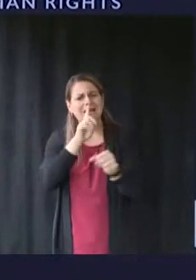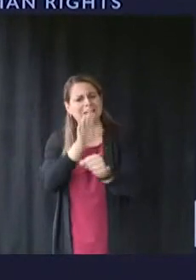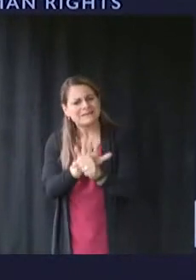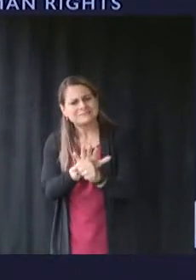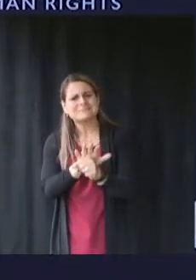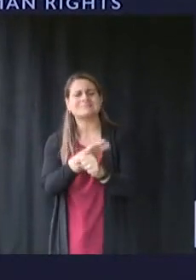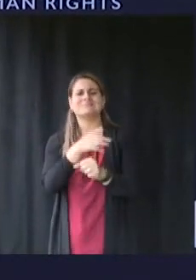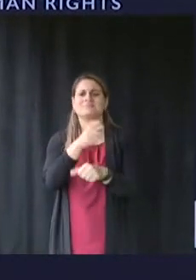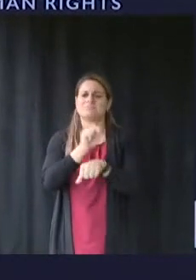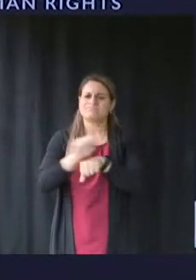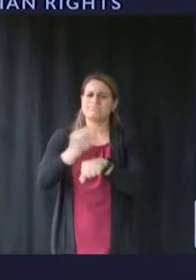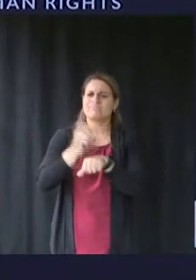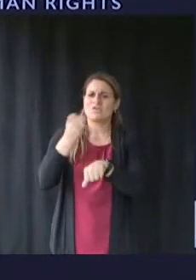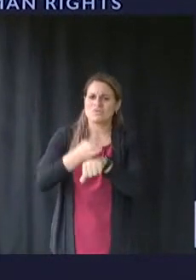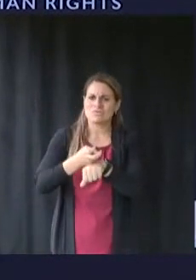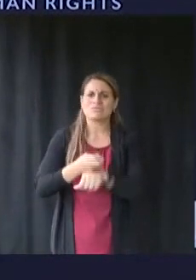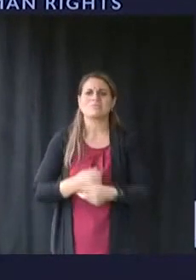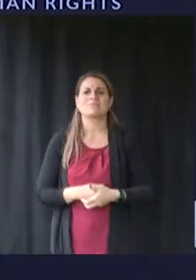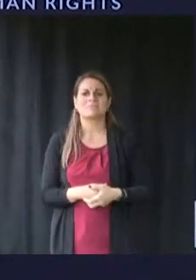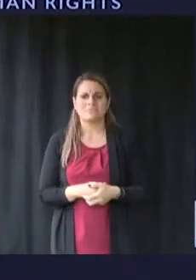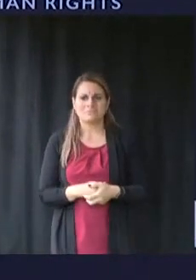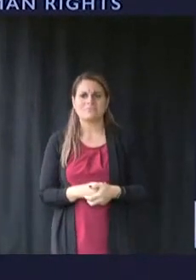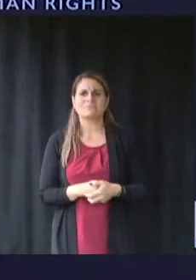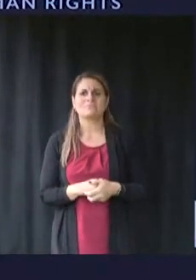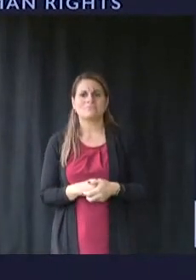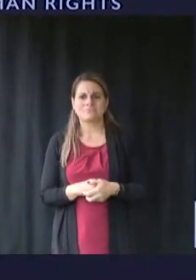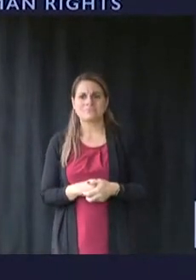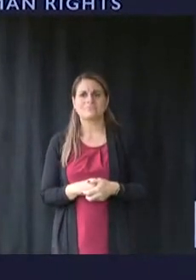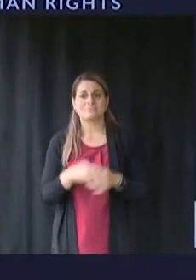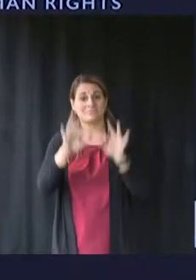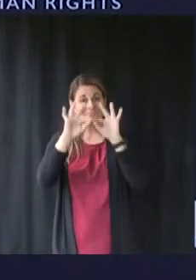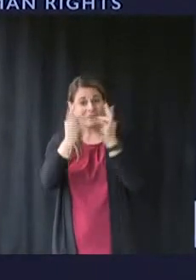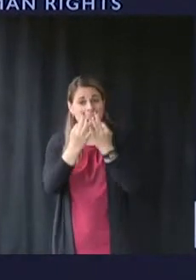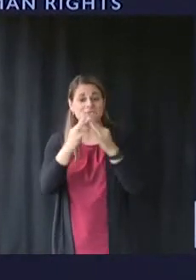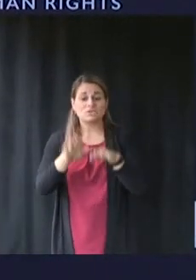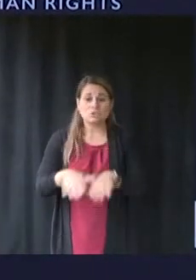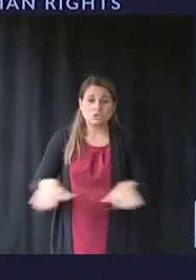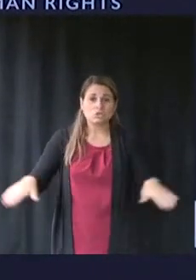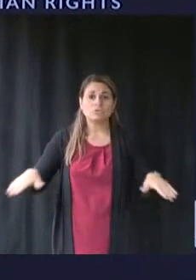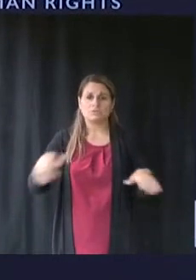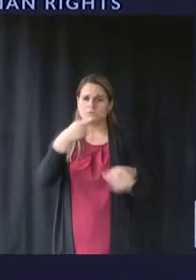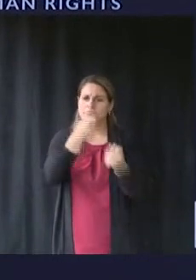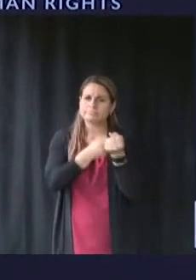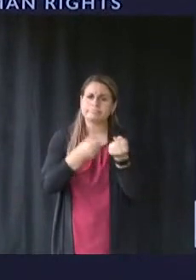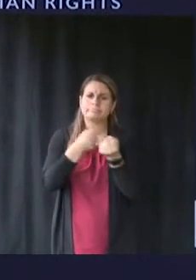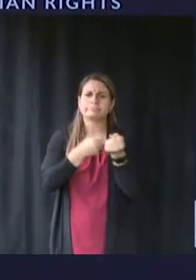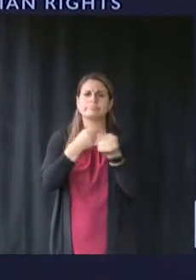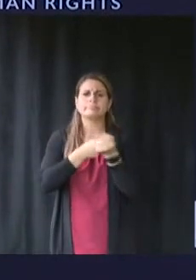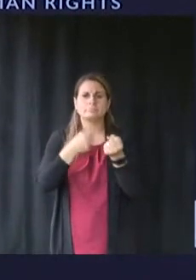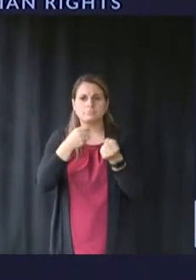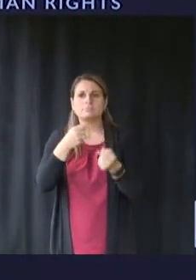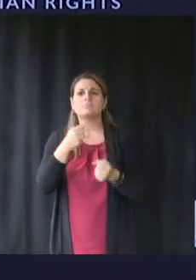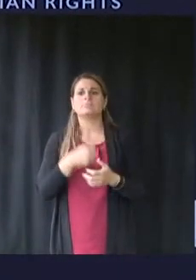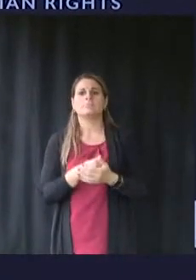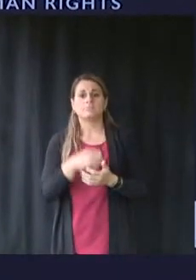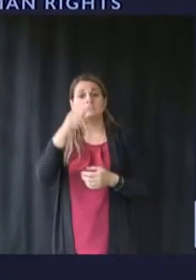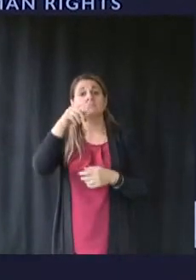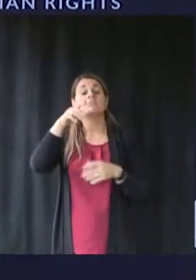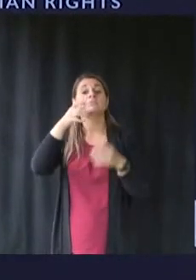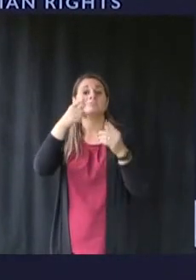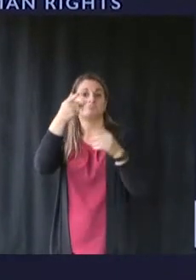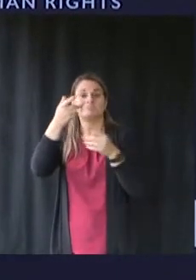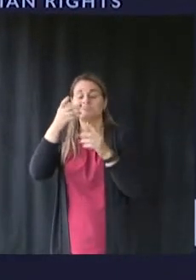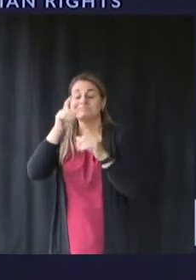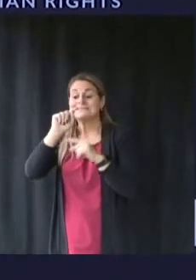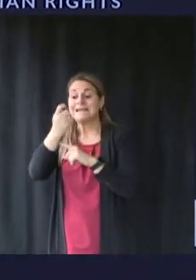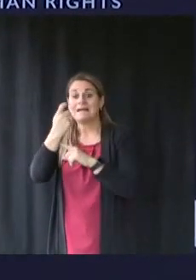related to the well-being of children and families, and for championing and expanding the child tax credit, which is a gigantic